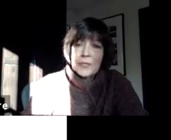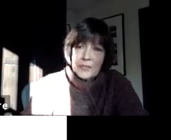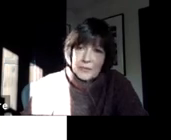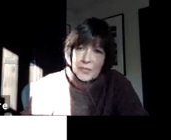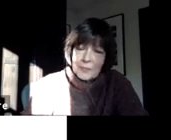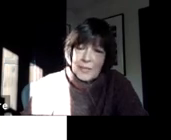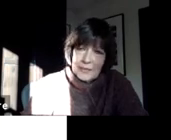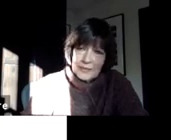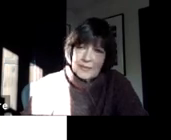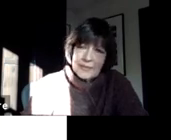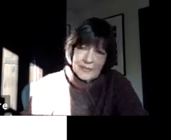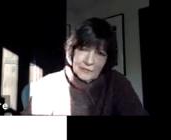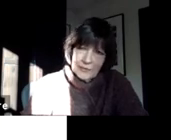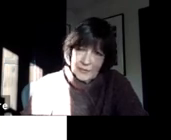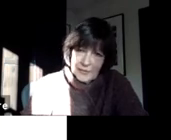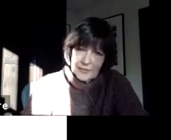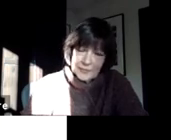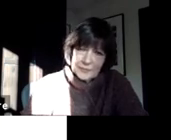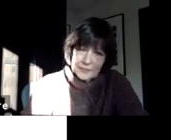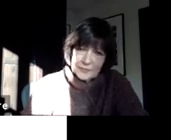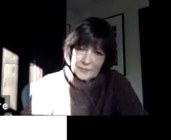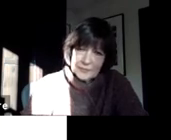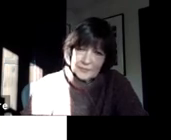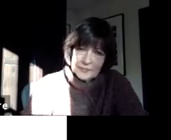Know you're here to make a difference